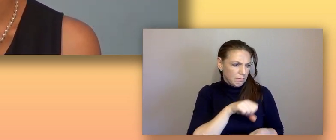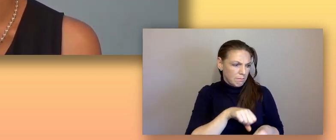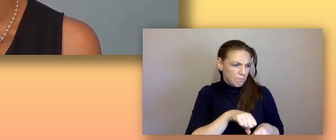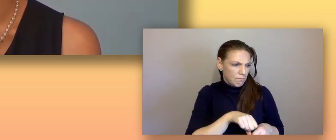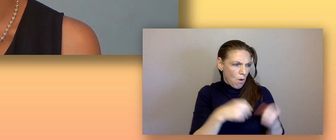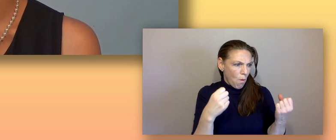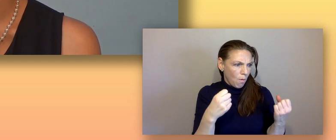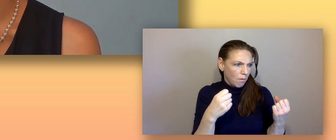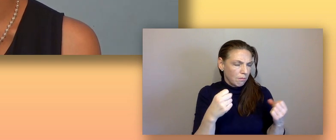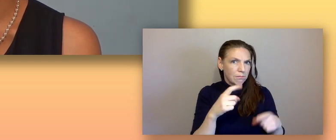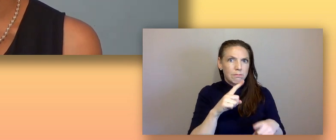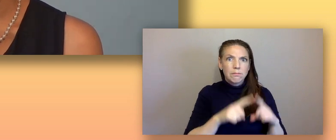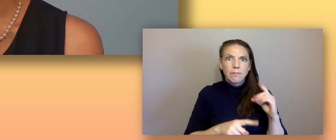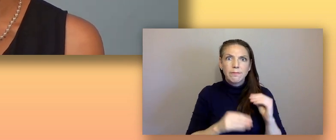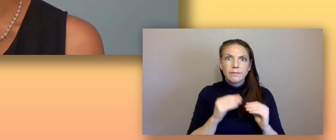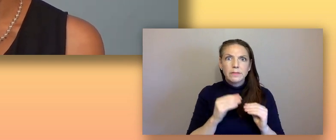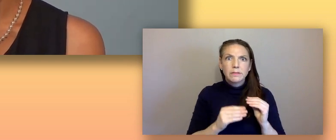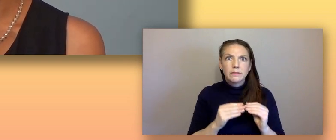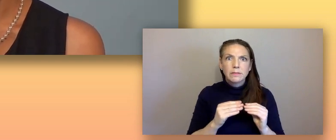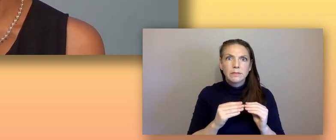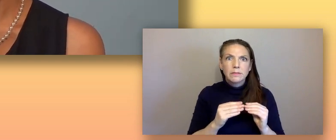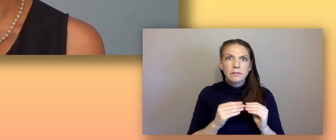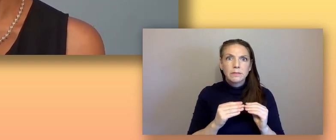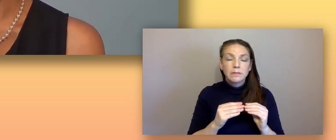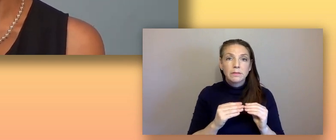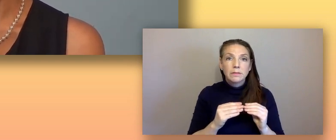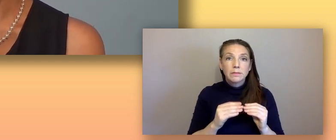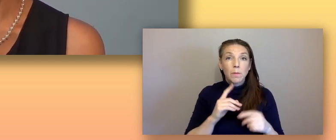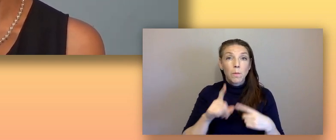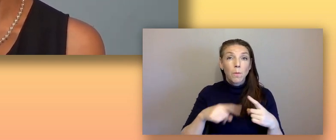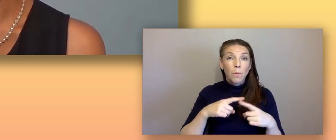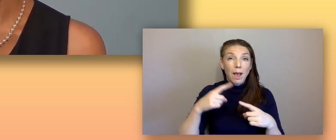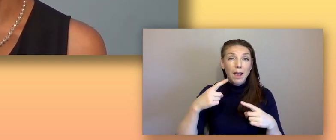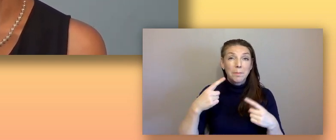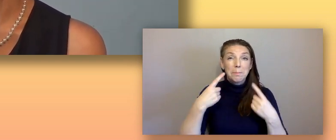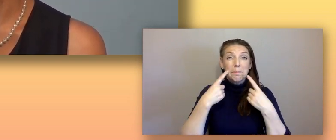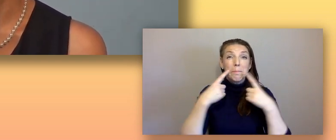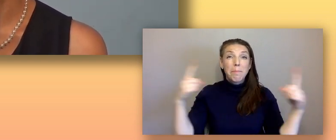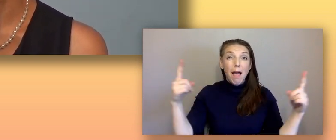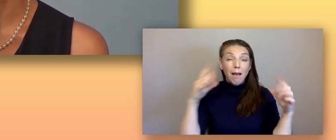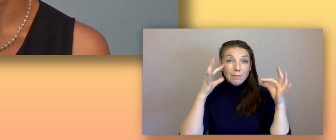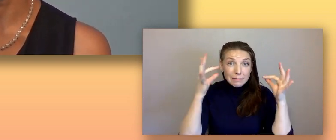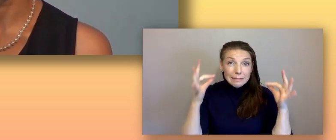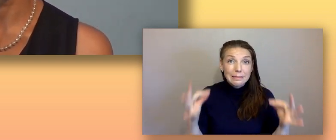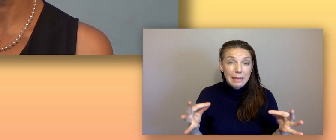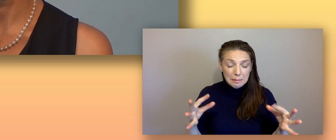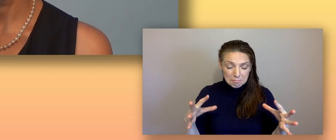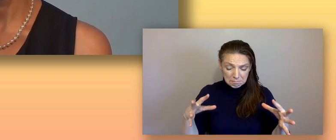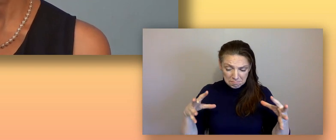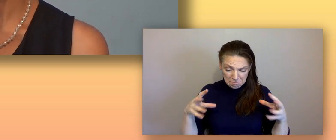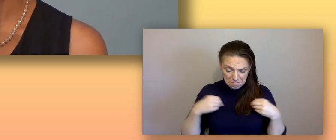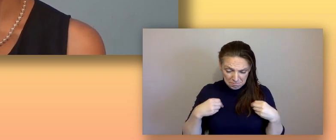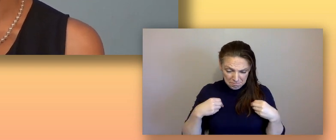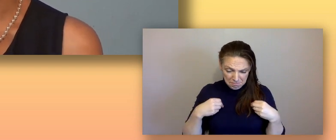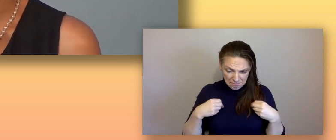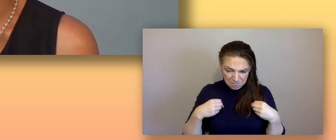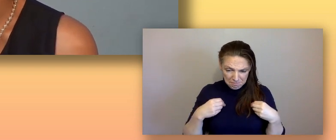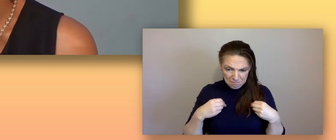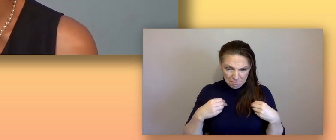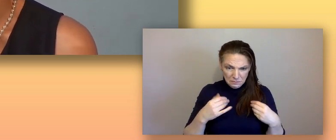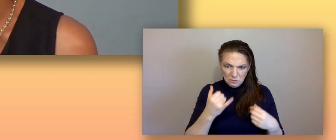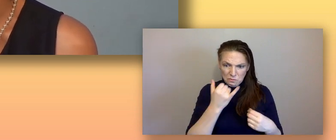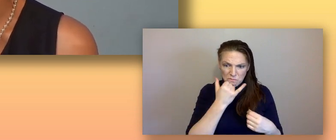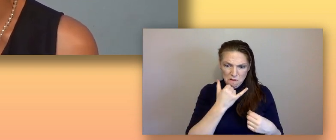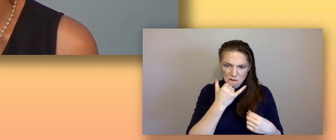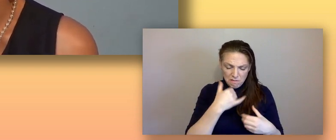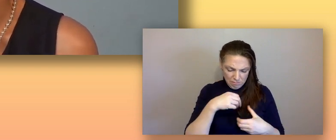are unfixable. When I finally accepted the unassailable truth that the thing that was wrong